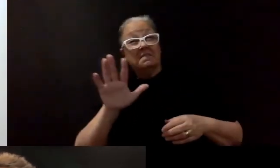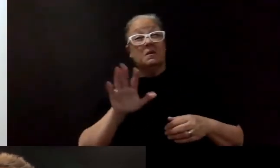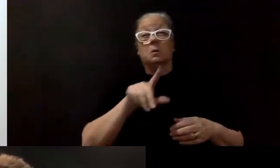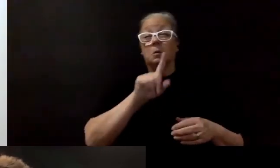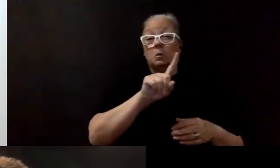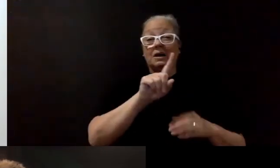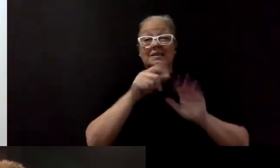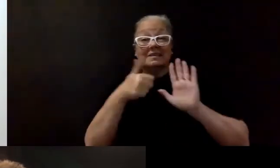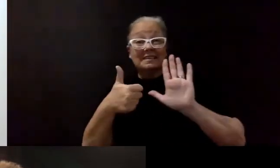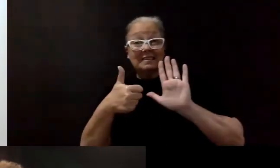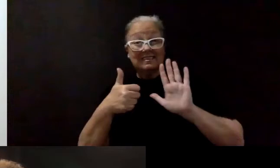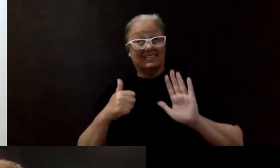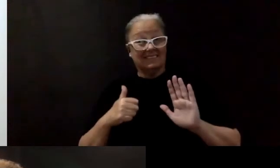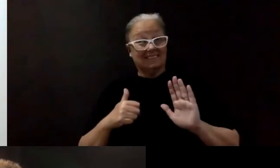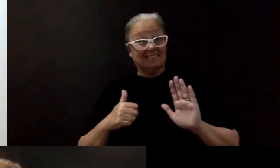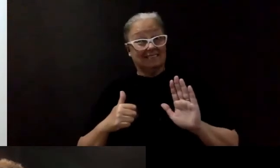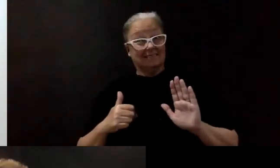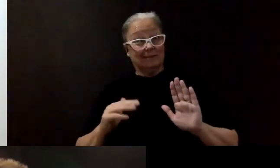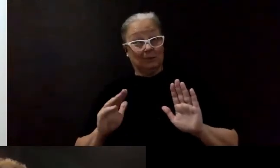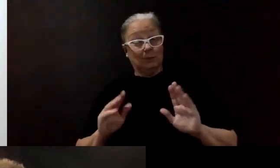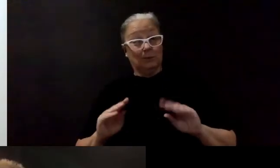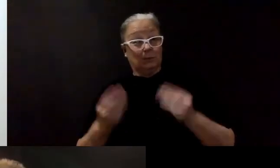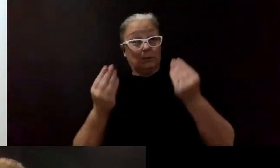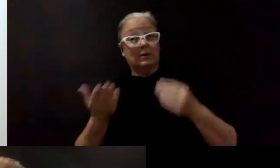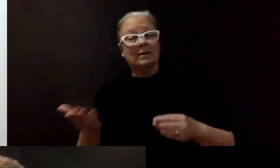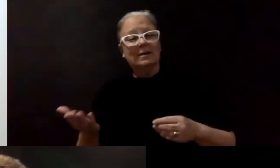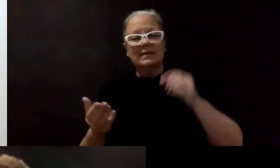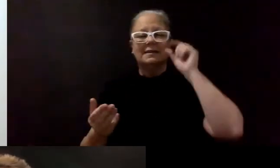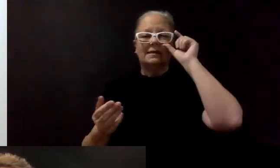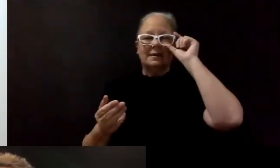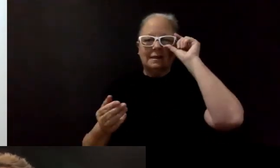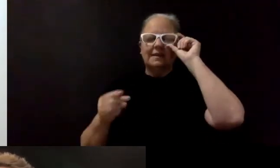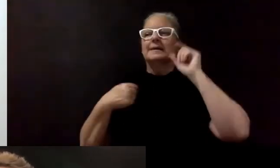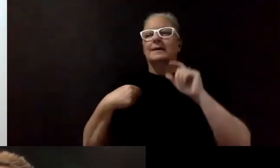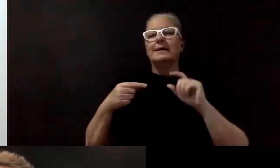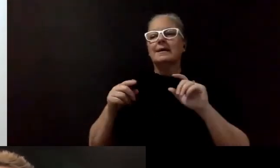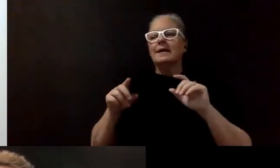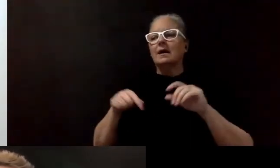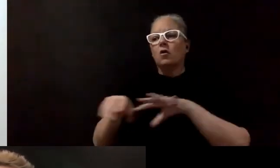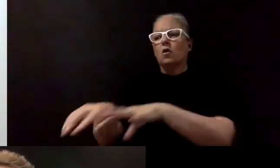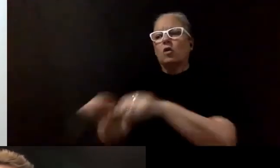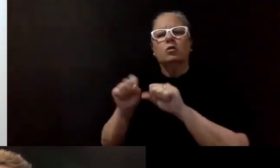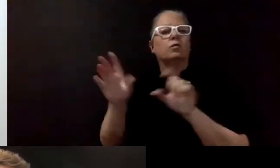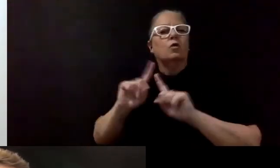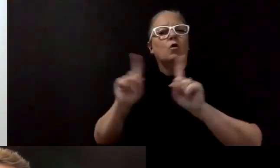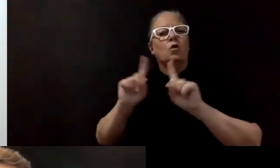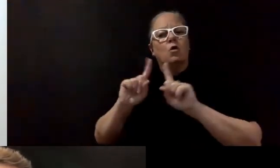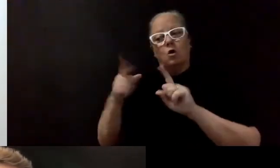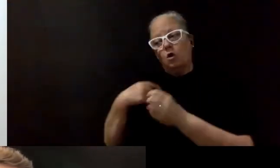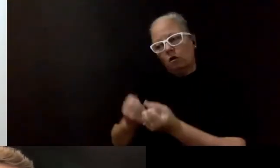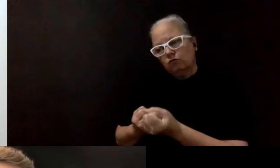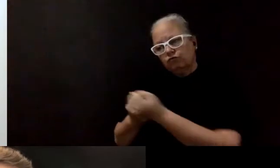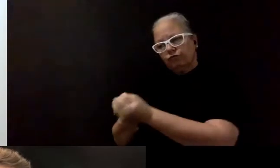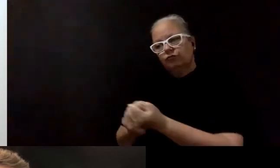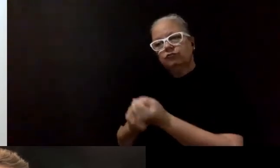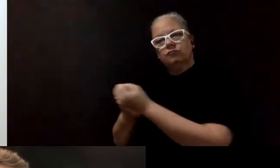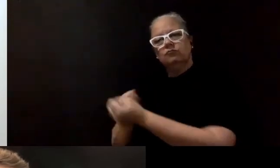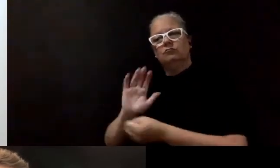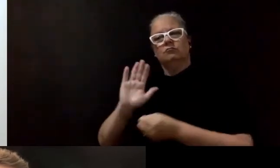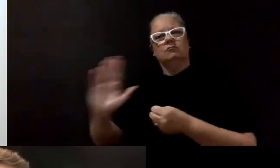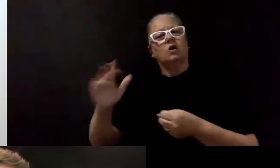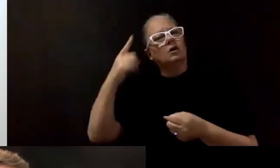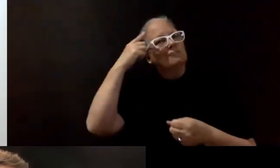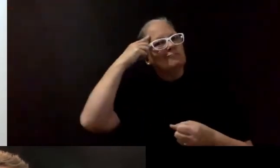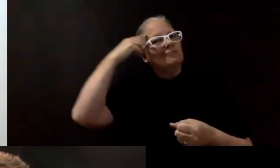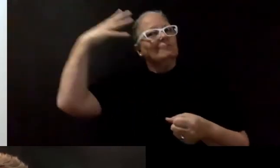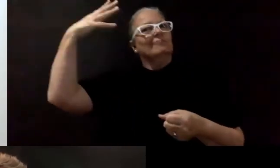vision for it. So we said, right, we're not going to touch that. We will just support them to realize their dream of this